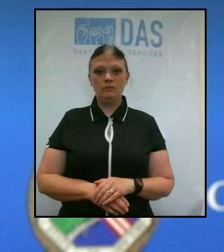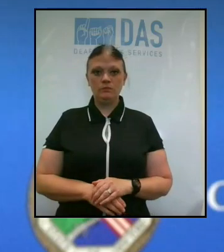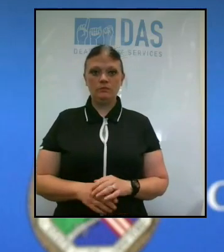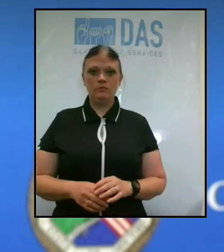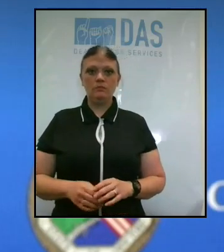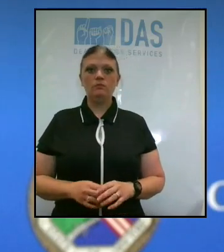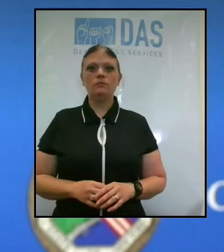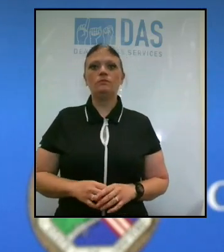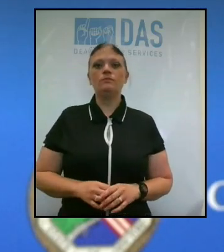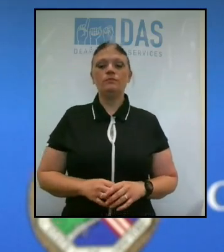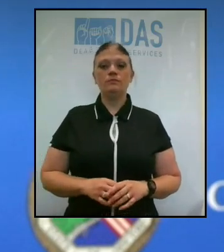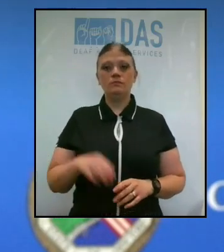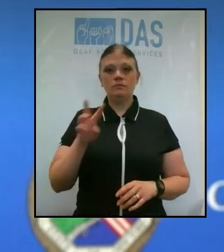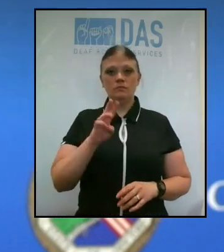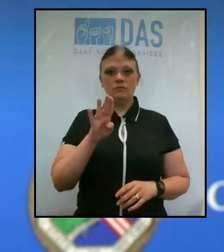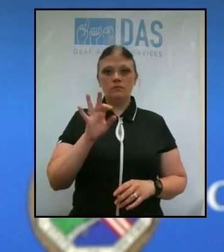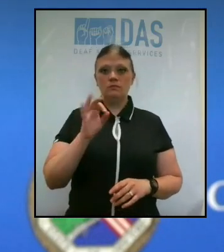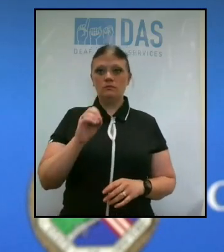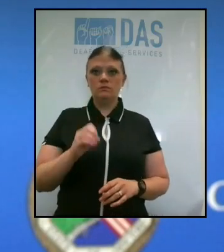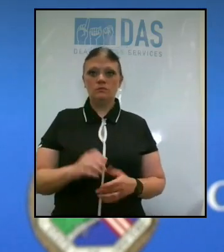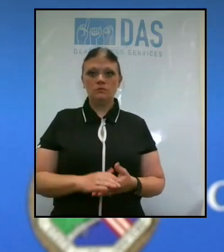it. WBFO, anyone on?